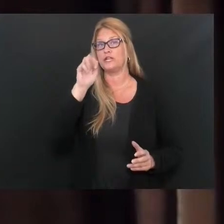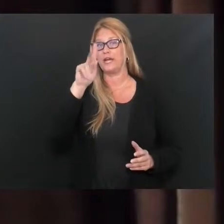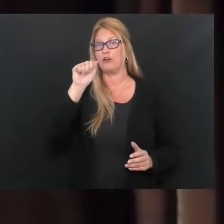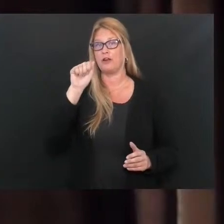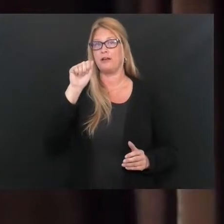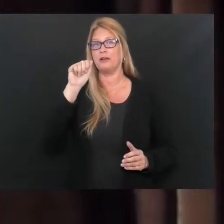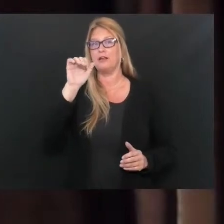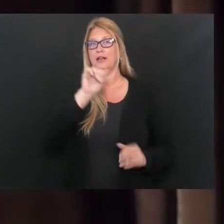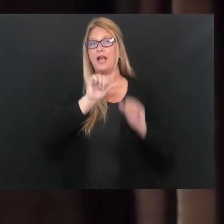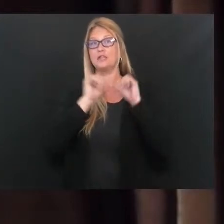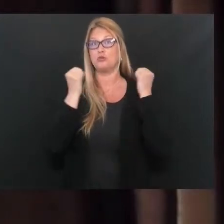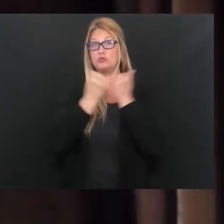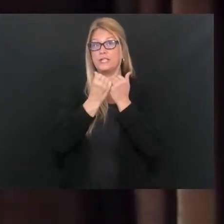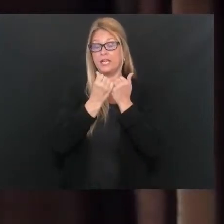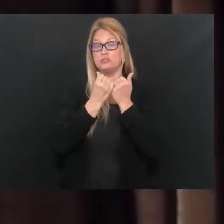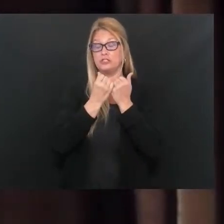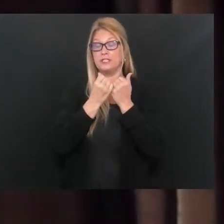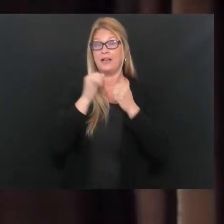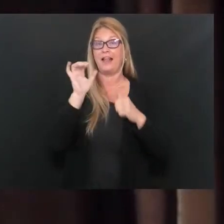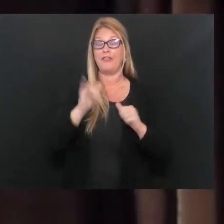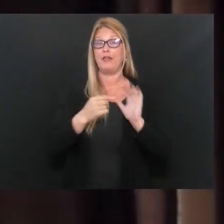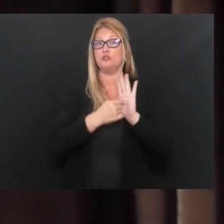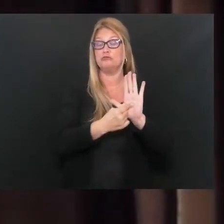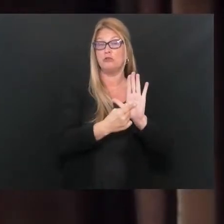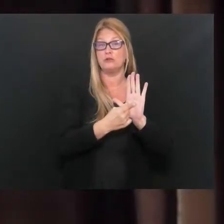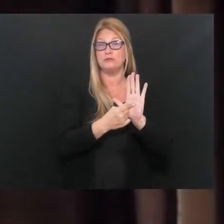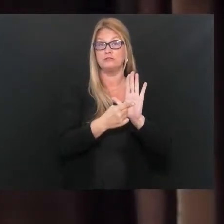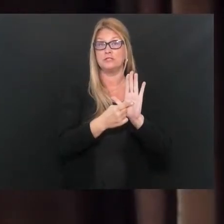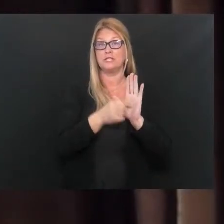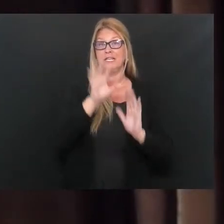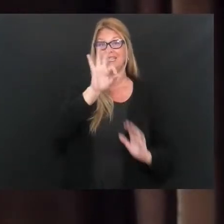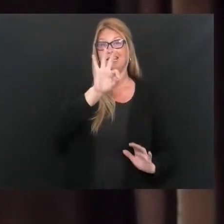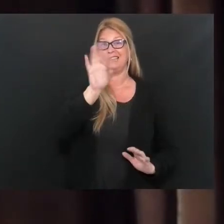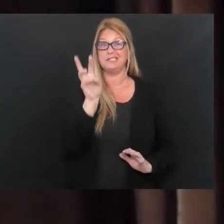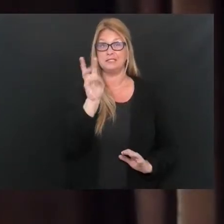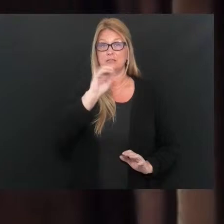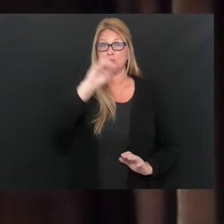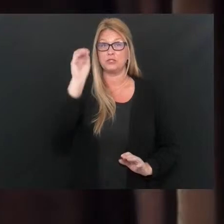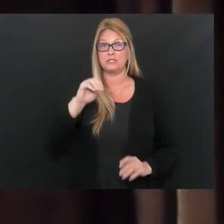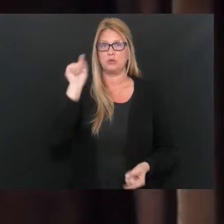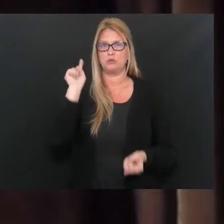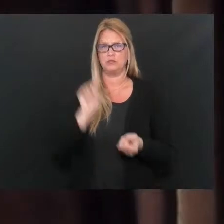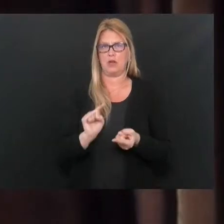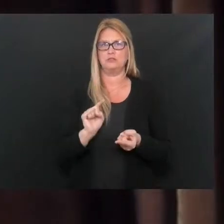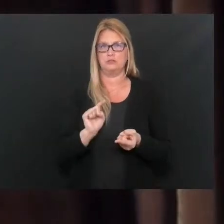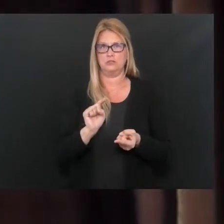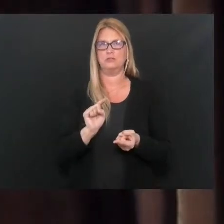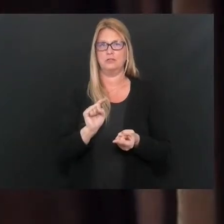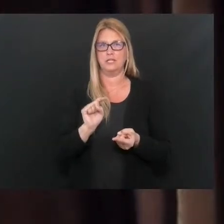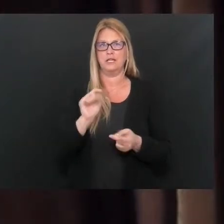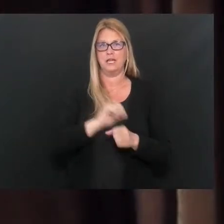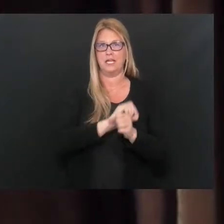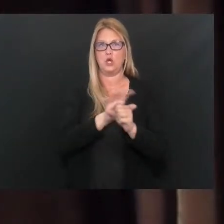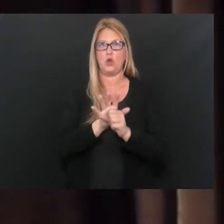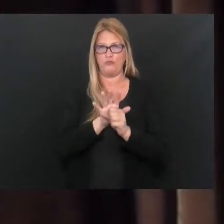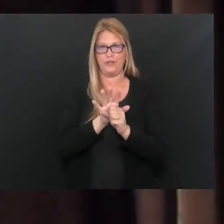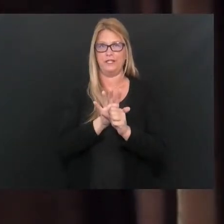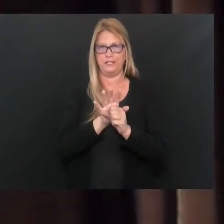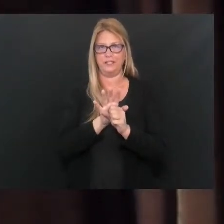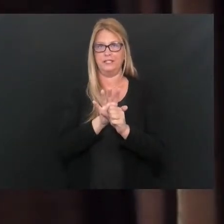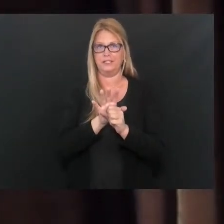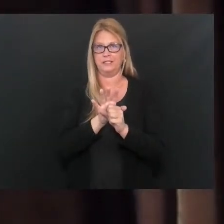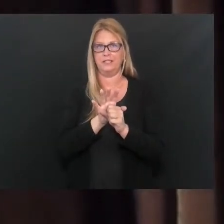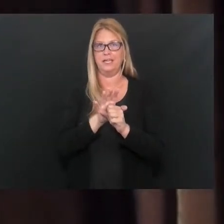Association groups that demonstrated a 96% reduction in COVID cases